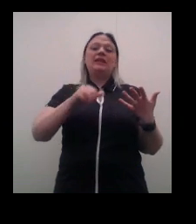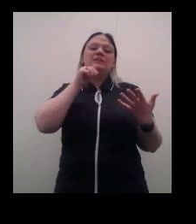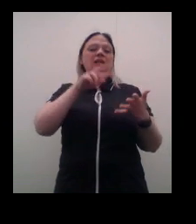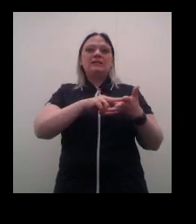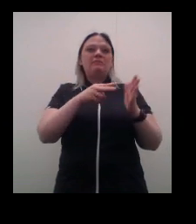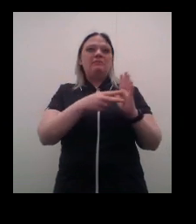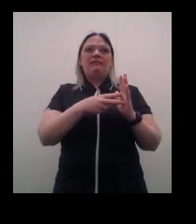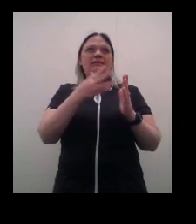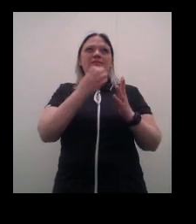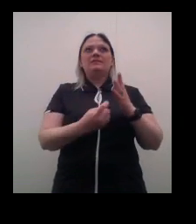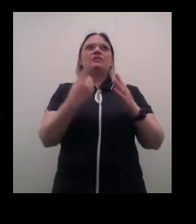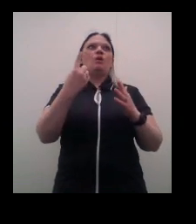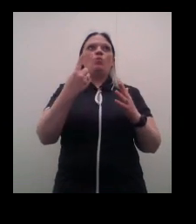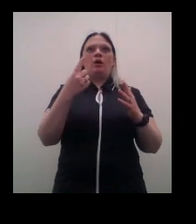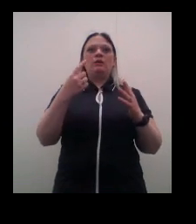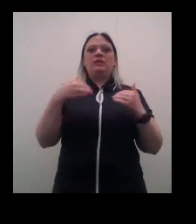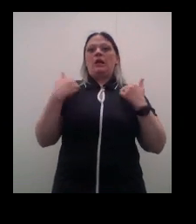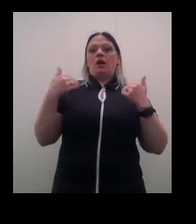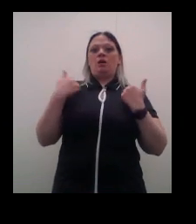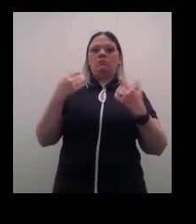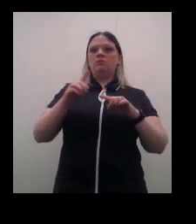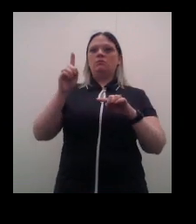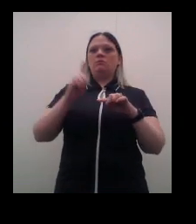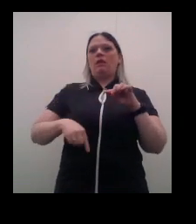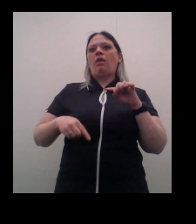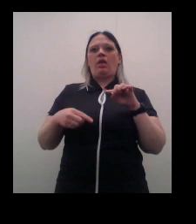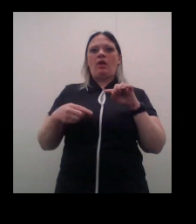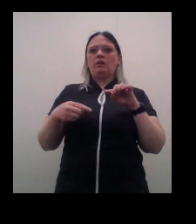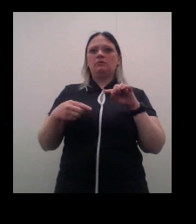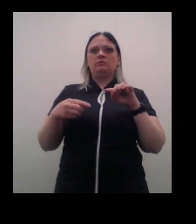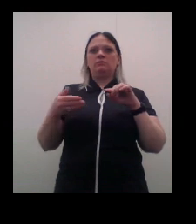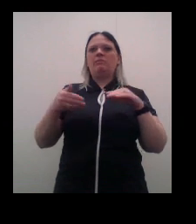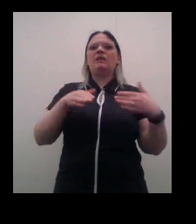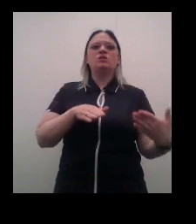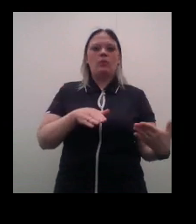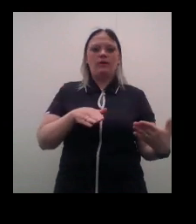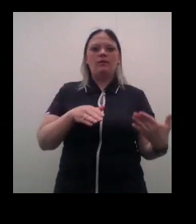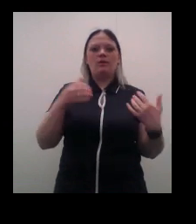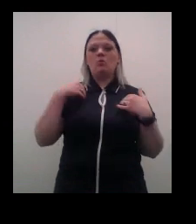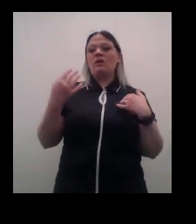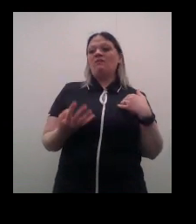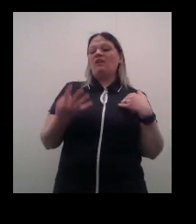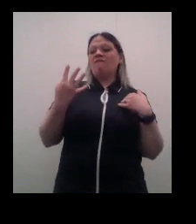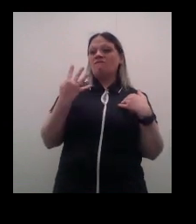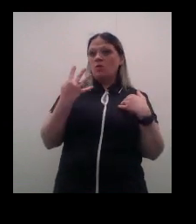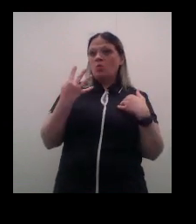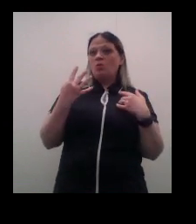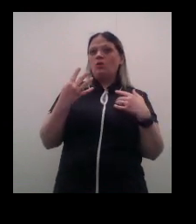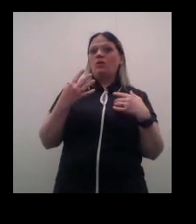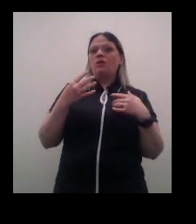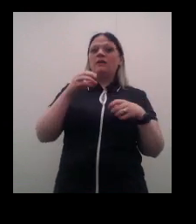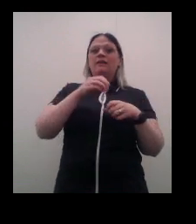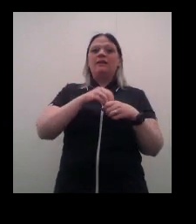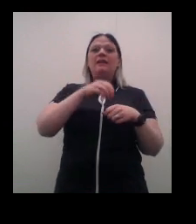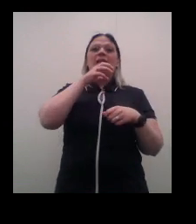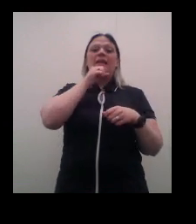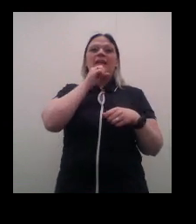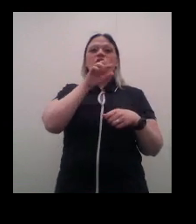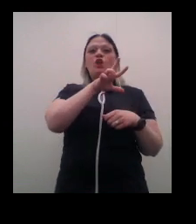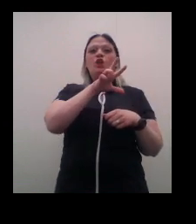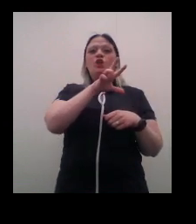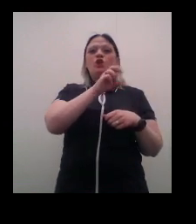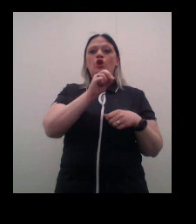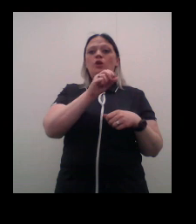mean that someone as younger cannot succumb from this. We have had 4 individuals in the 30 to 39 age group who've died, unfortunately,